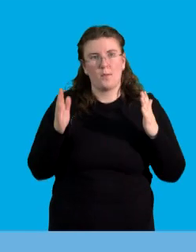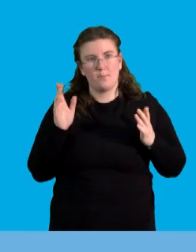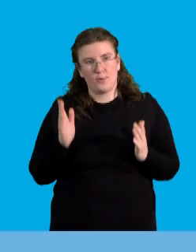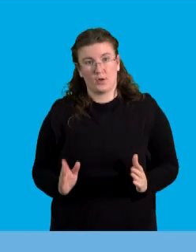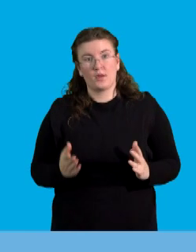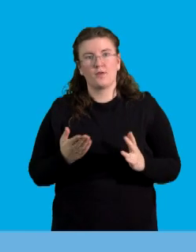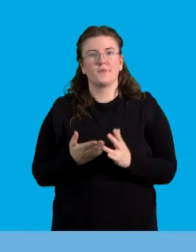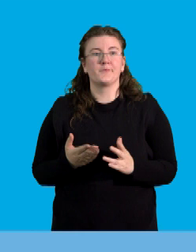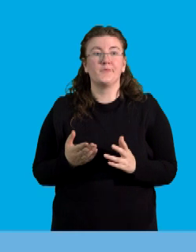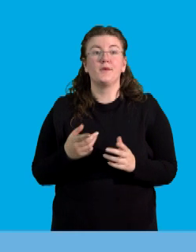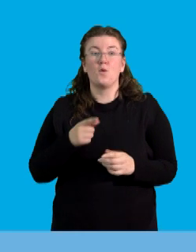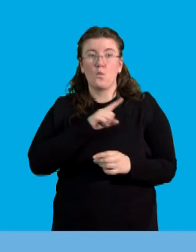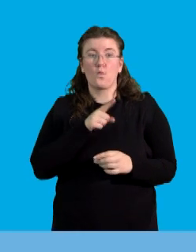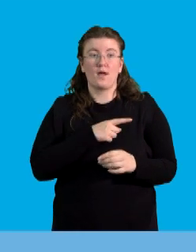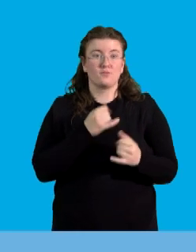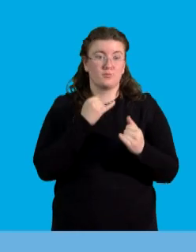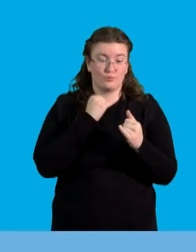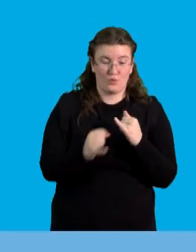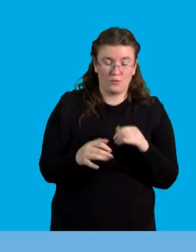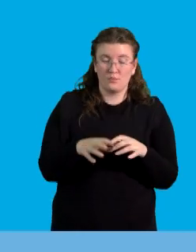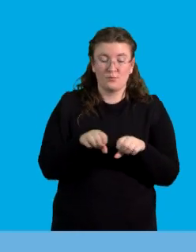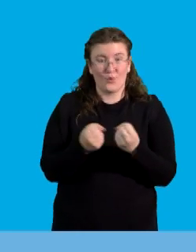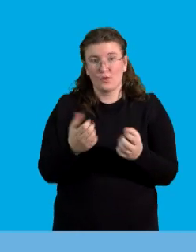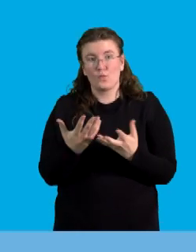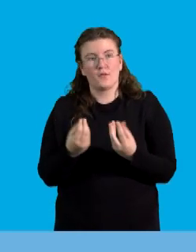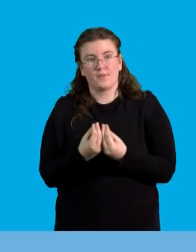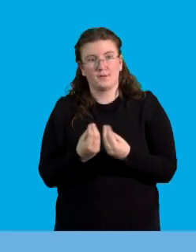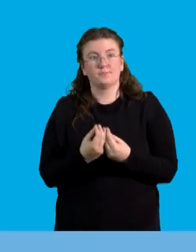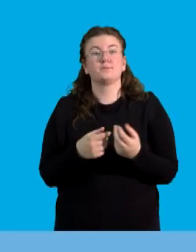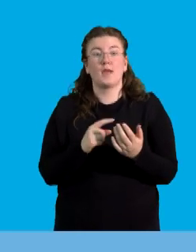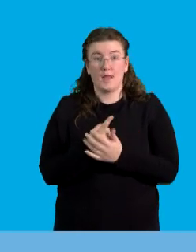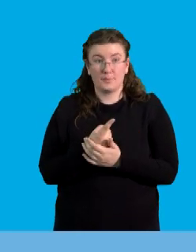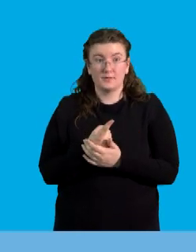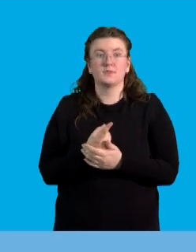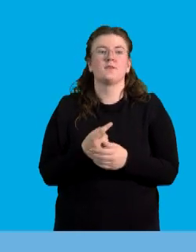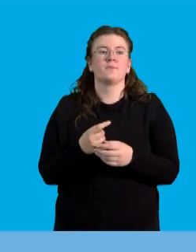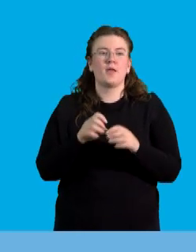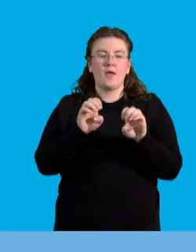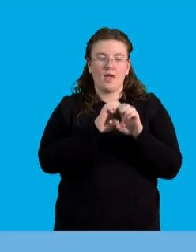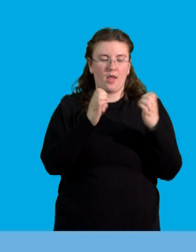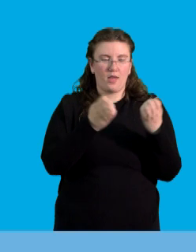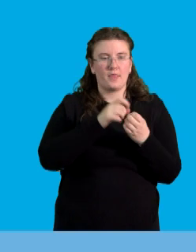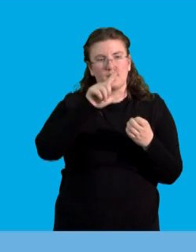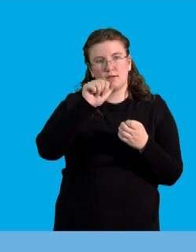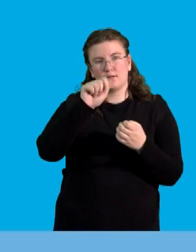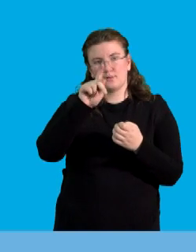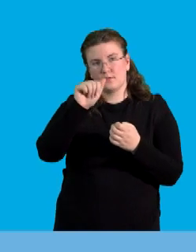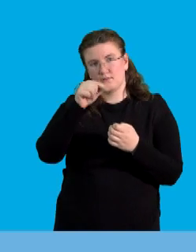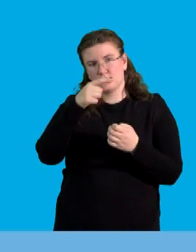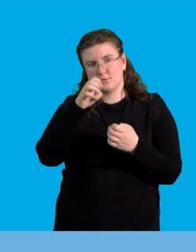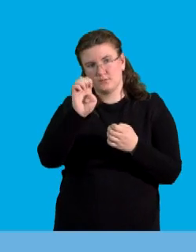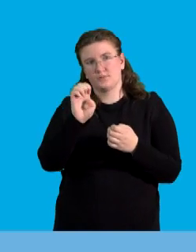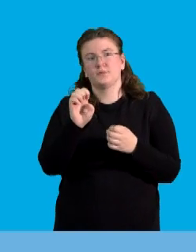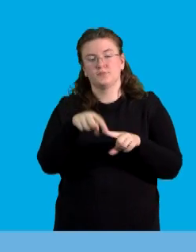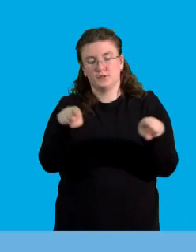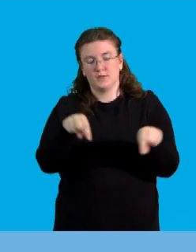When this happens, an earth leakage circuit breaker is then very quickly activated so that the electricity supply to the circuits in